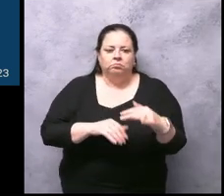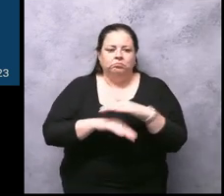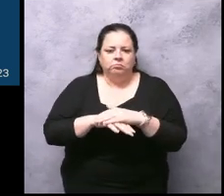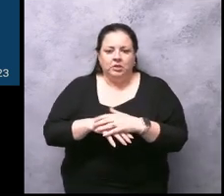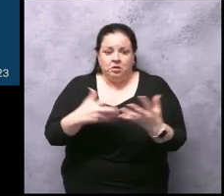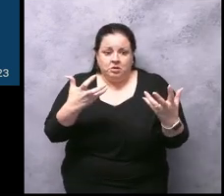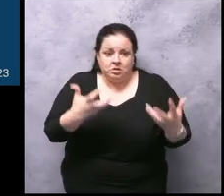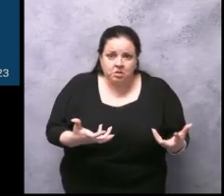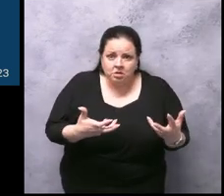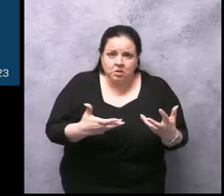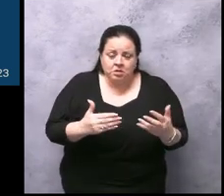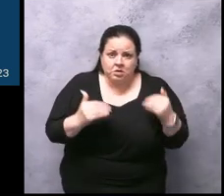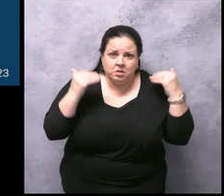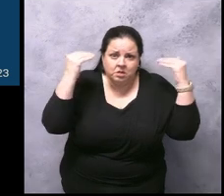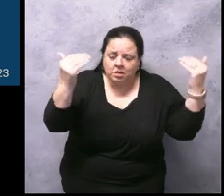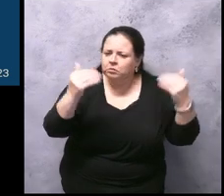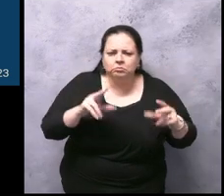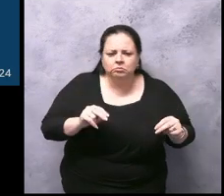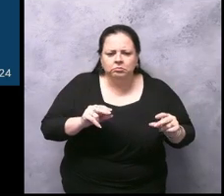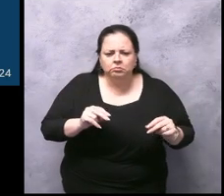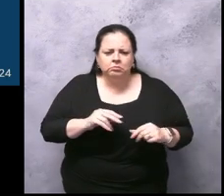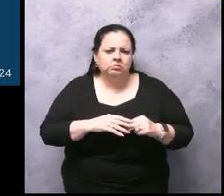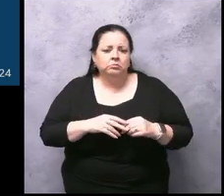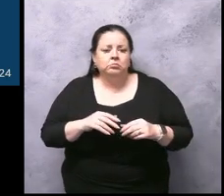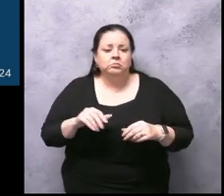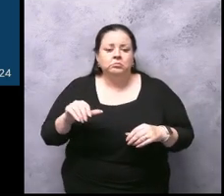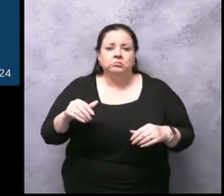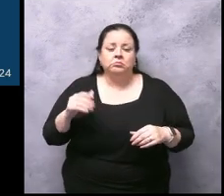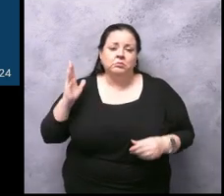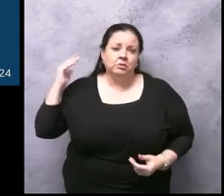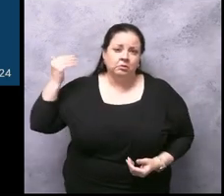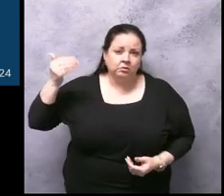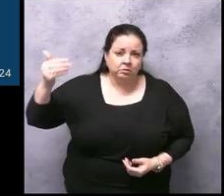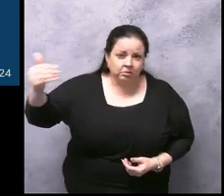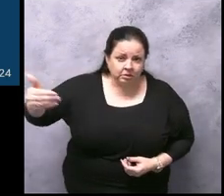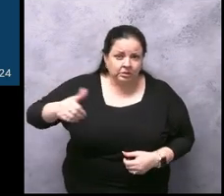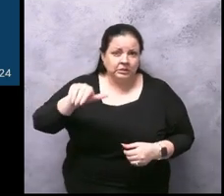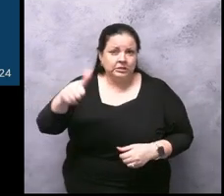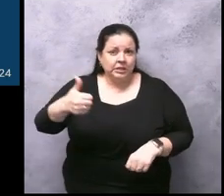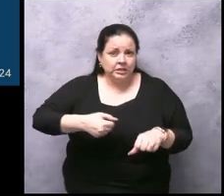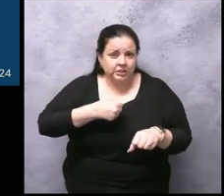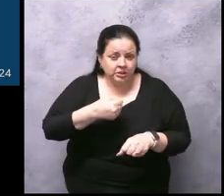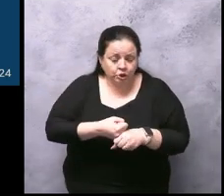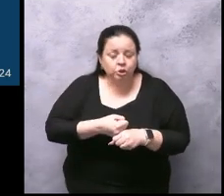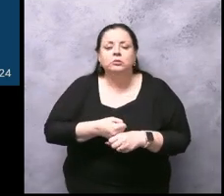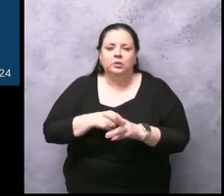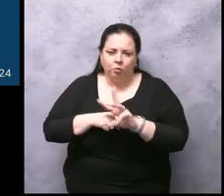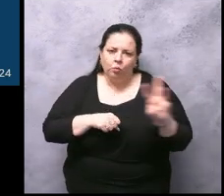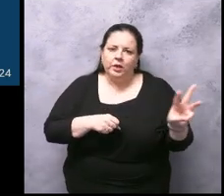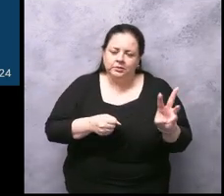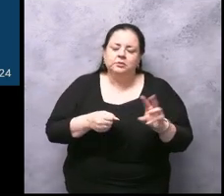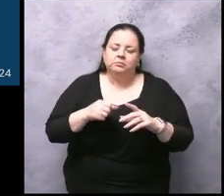red overutilization next fall. 10 years out, the growth in the west, of course,